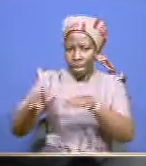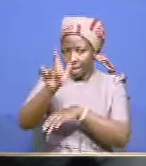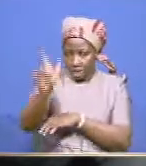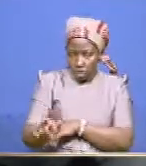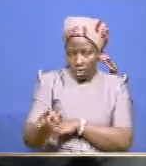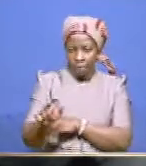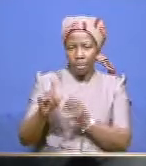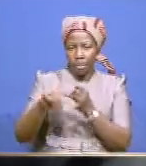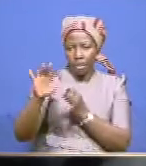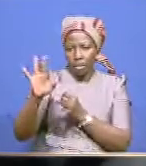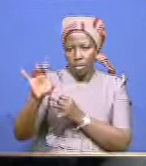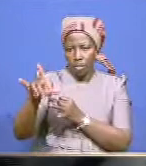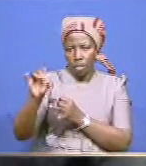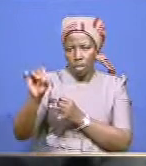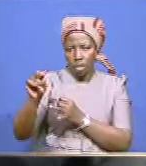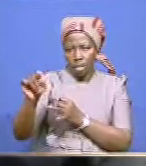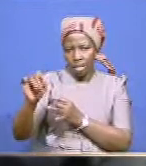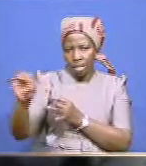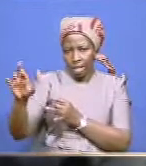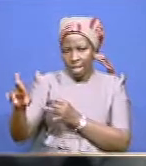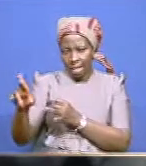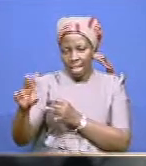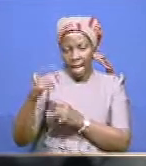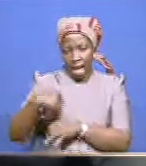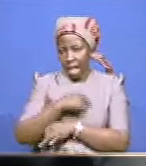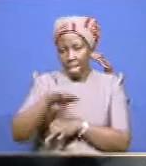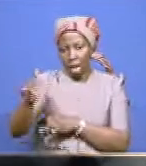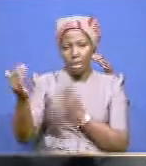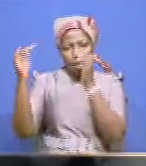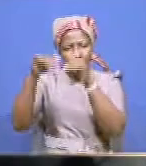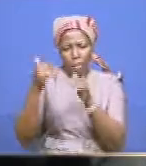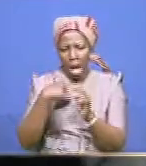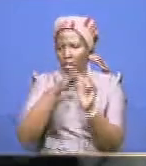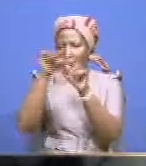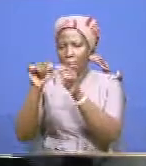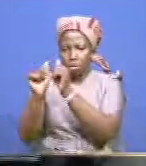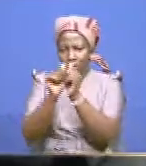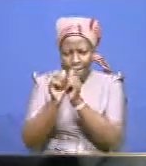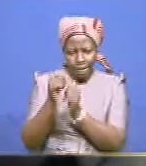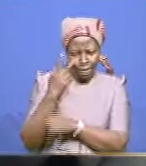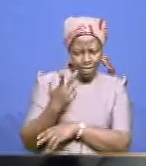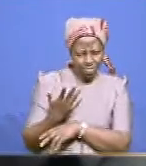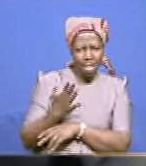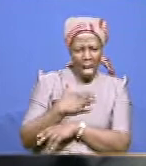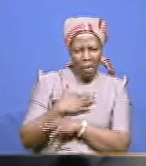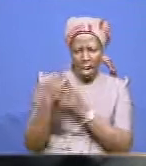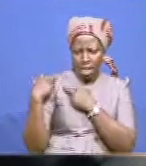yeah, and therefore as county assemblies we've come together and looked what is our role in legislation and